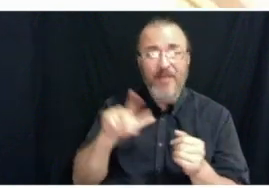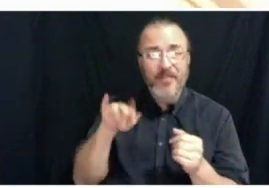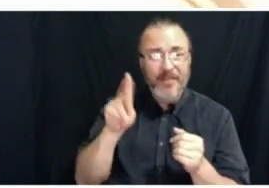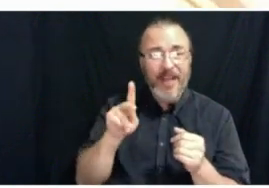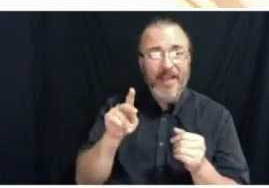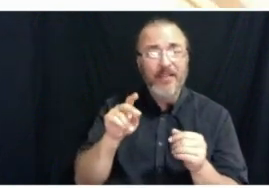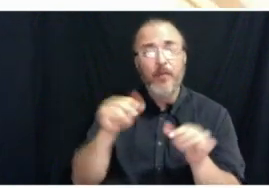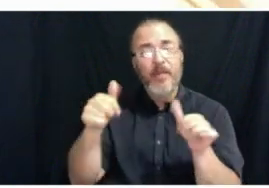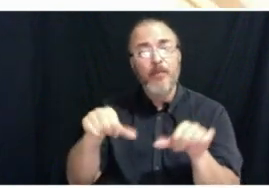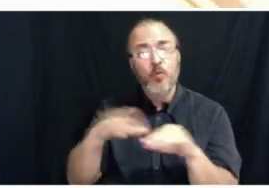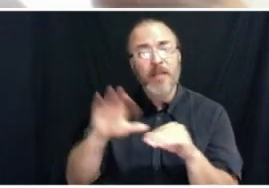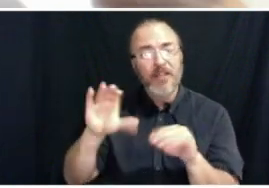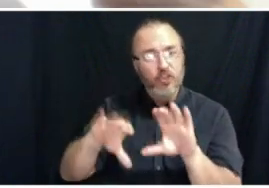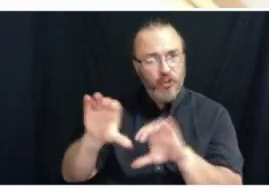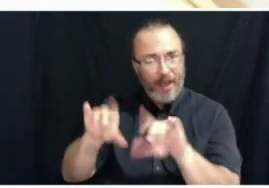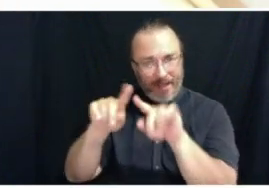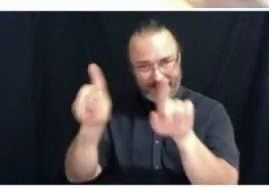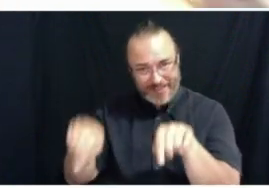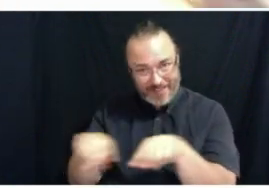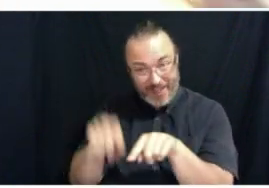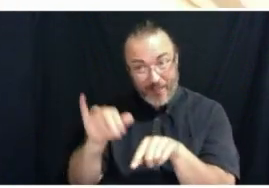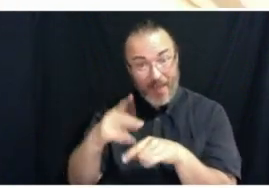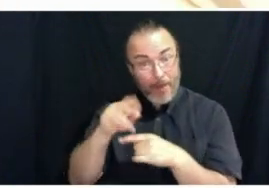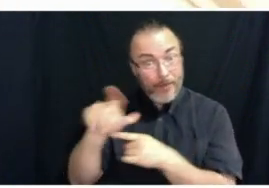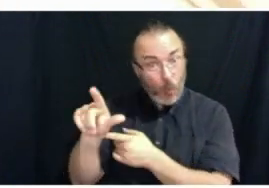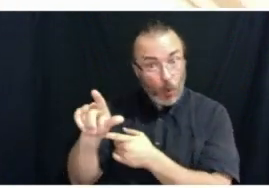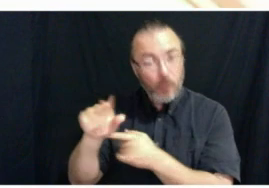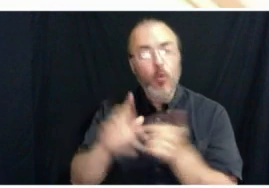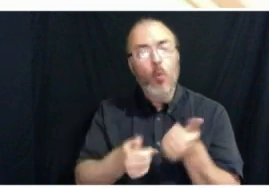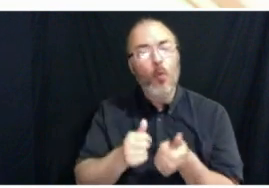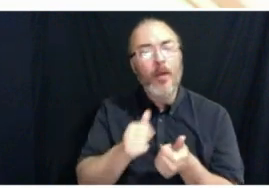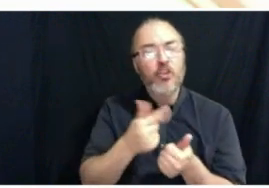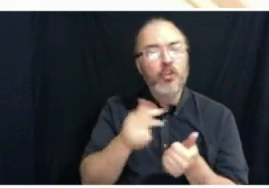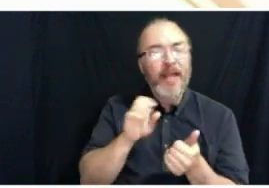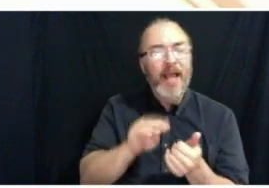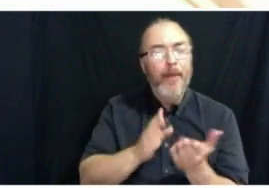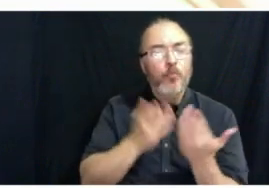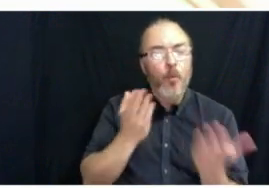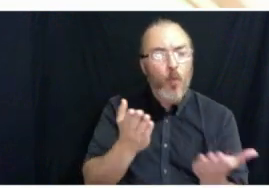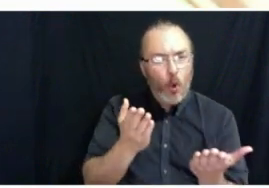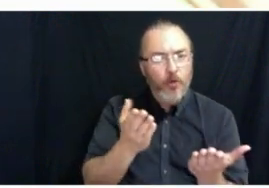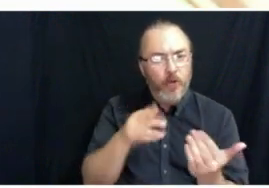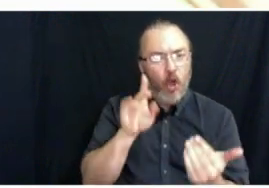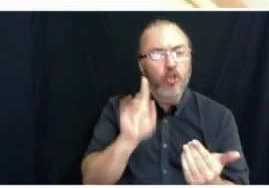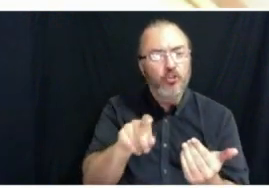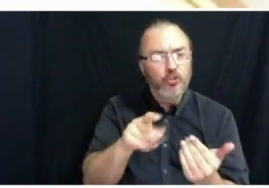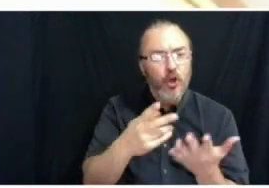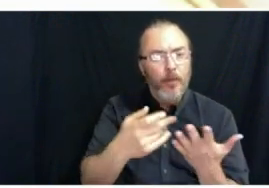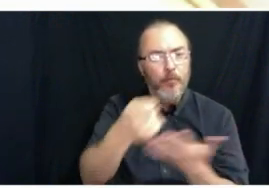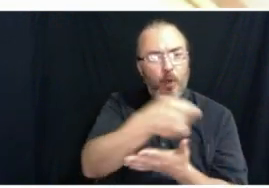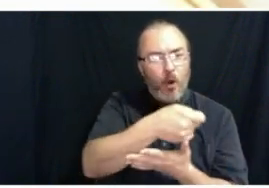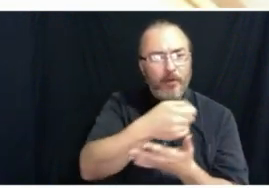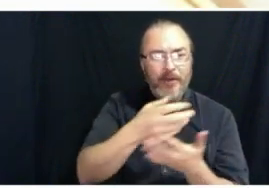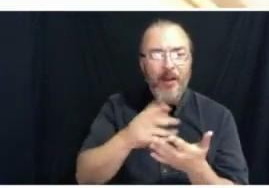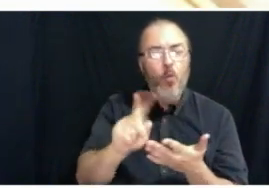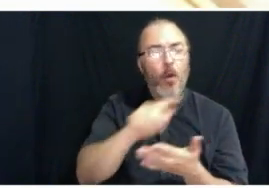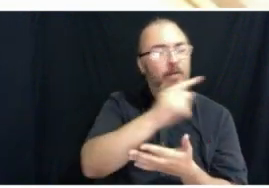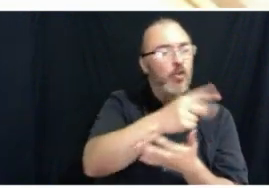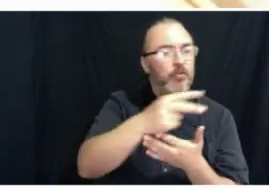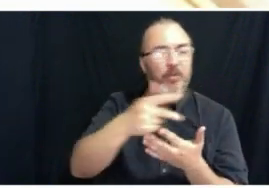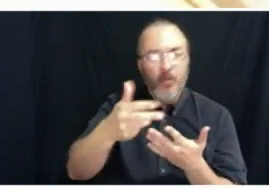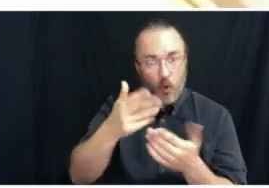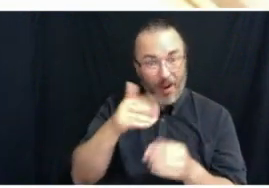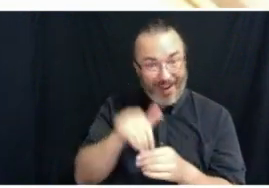it's a poll of which of these GEM report recommendations should be prioritized first in your country.